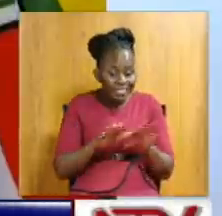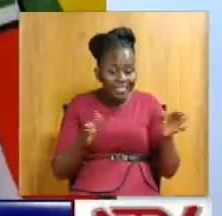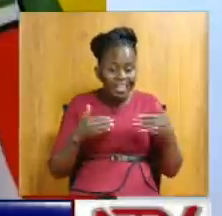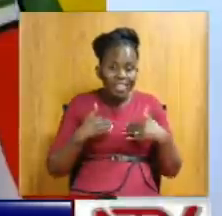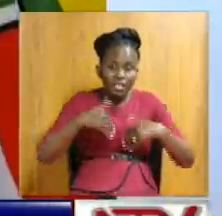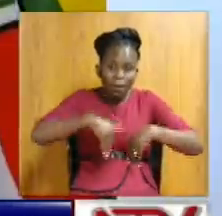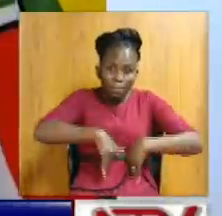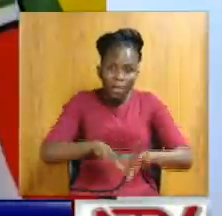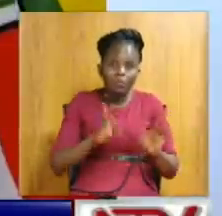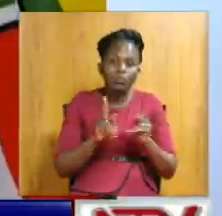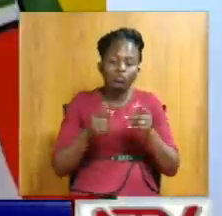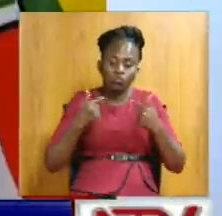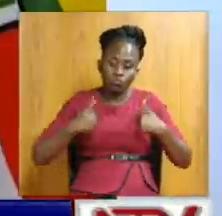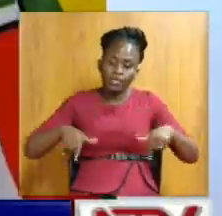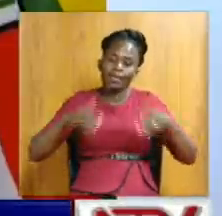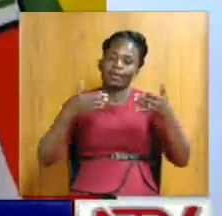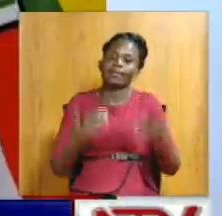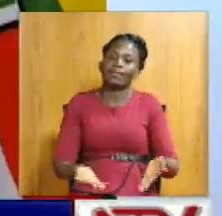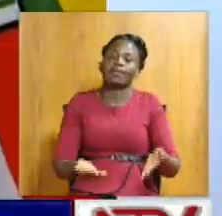We are here.